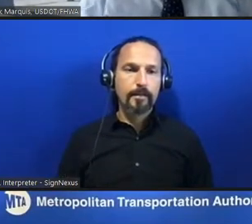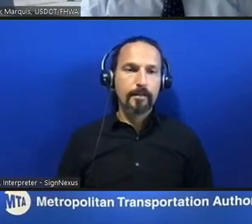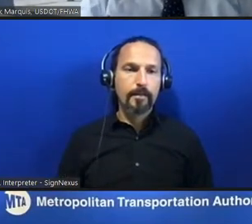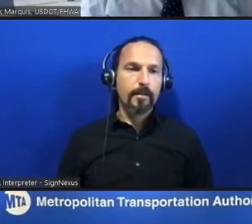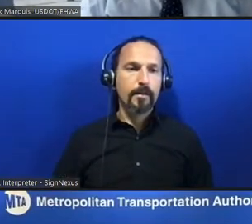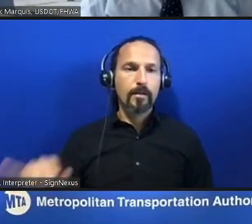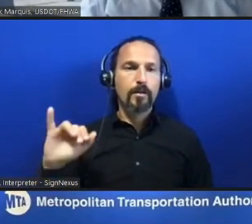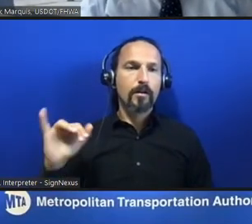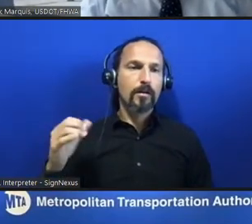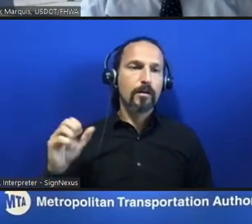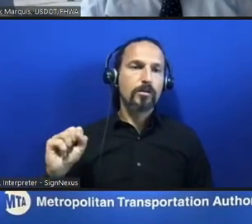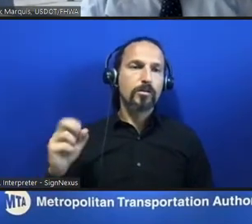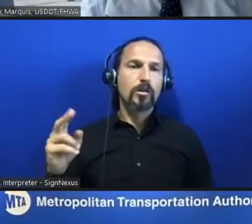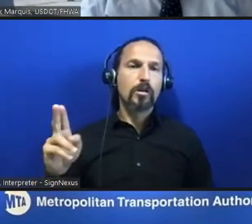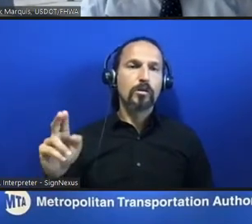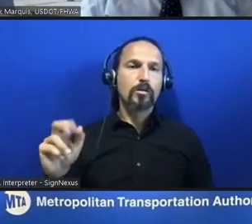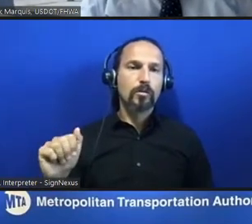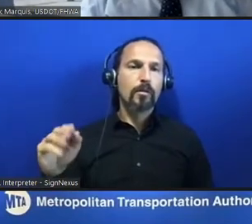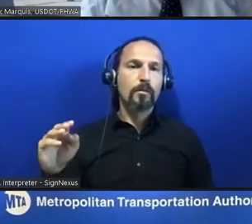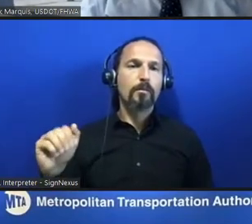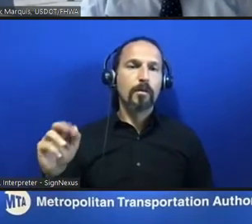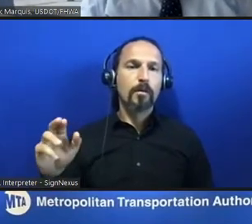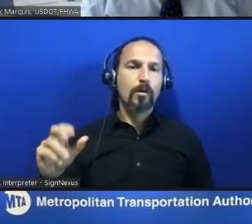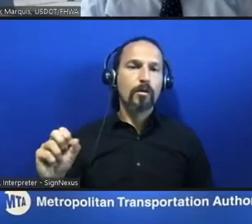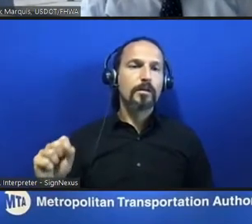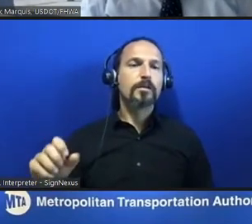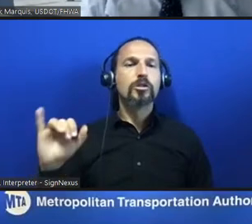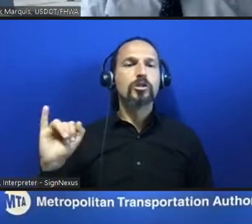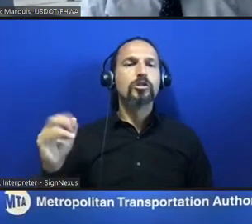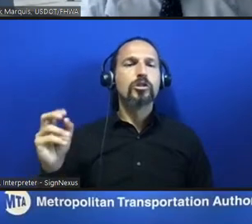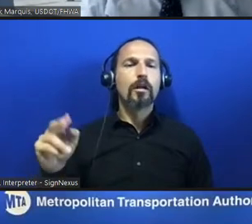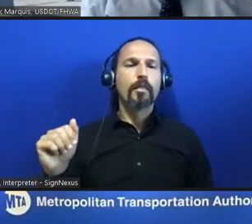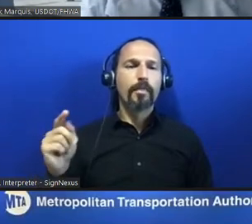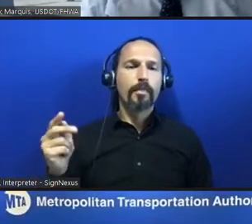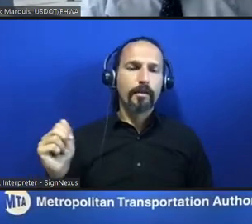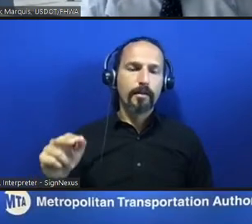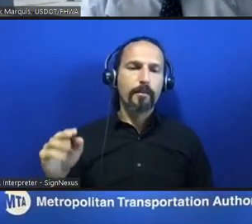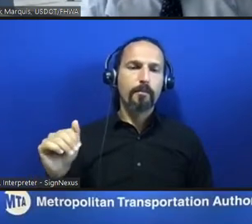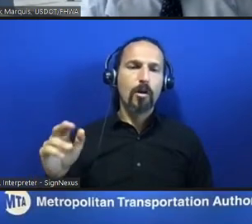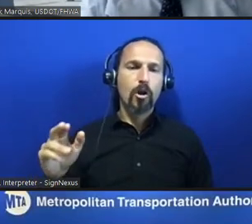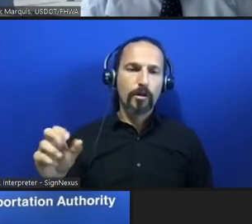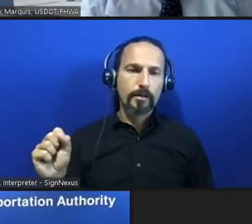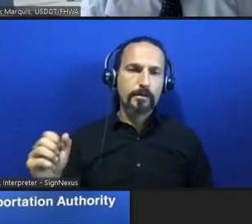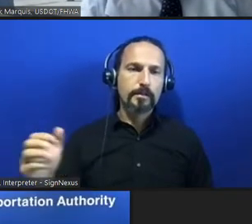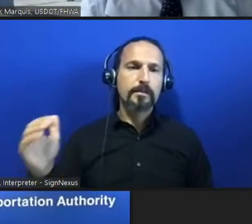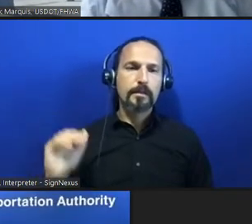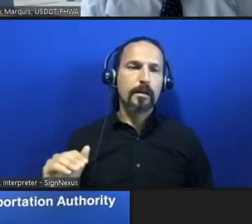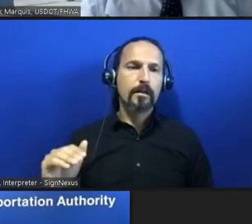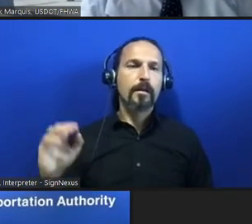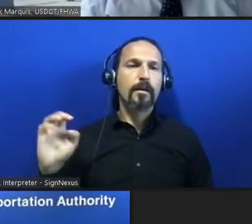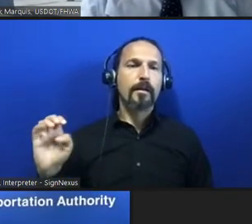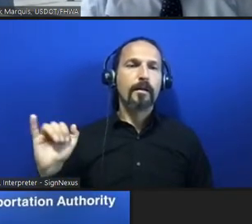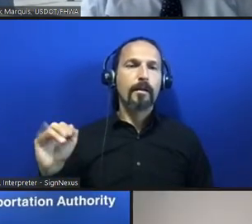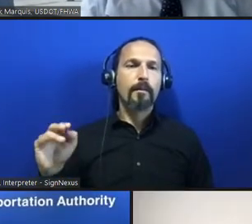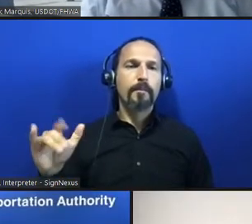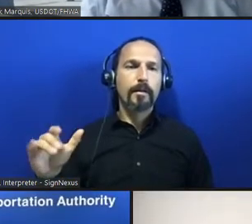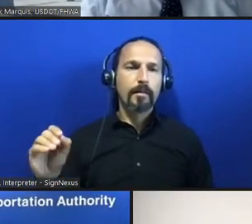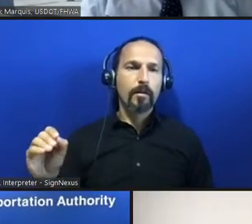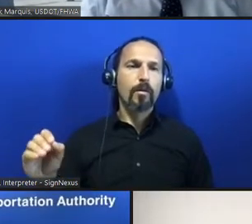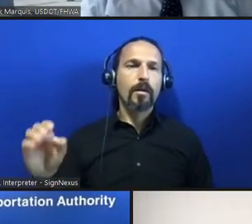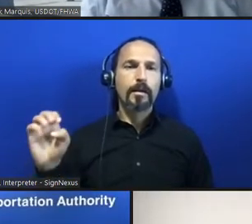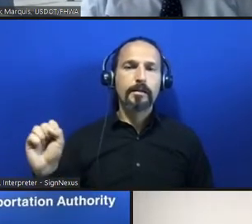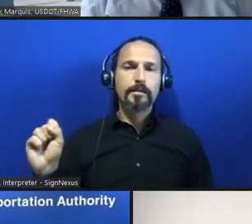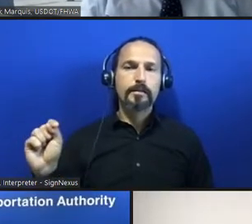Joshua Marcus excuse me Jonathan Marcus followed by Emilio Estella